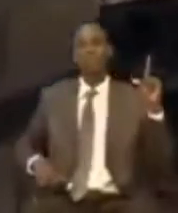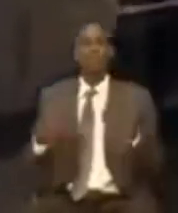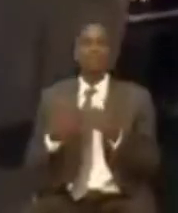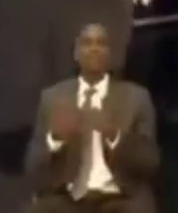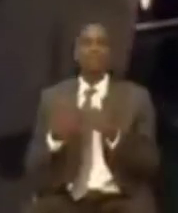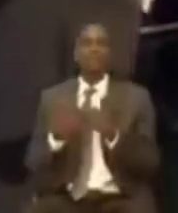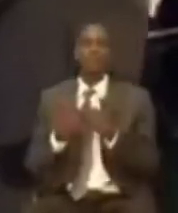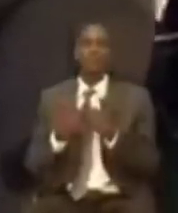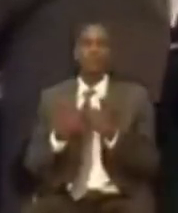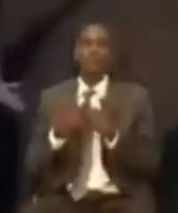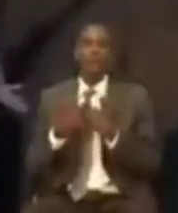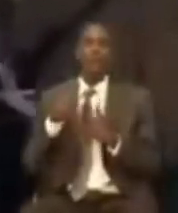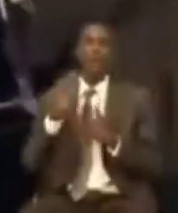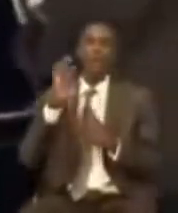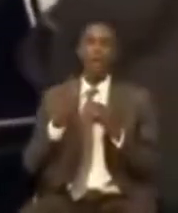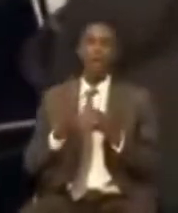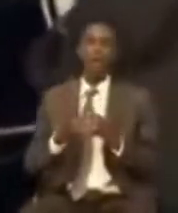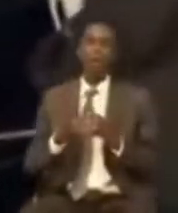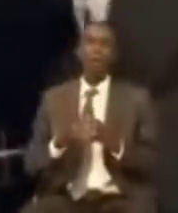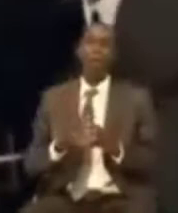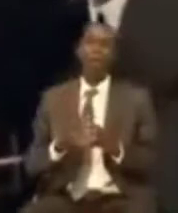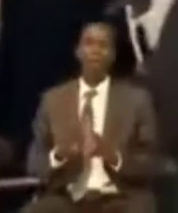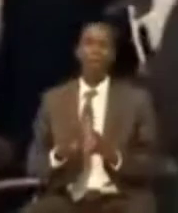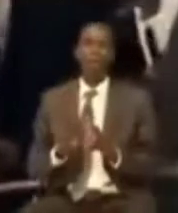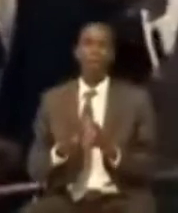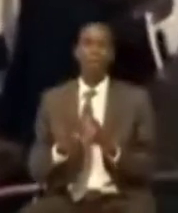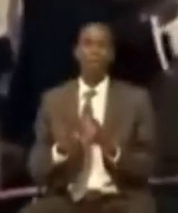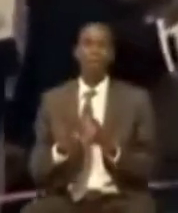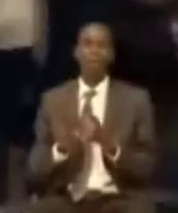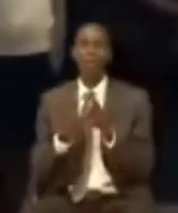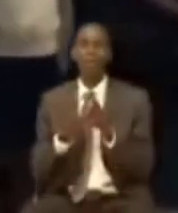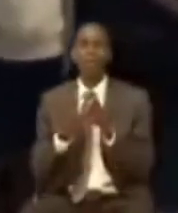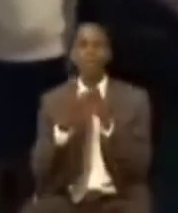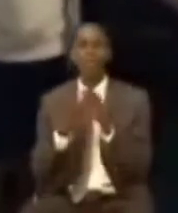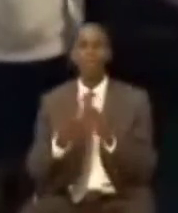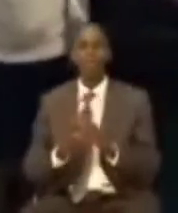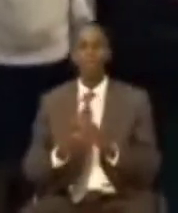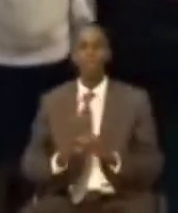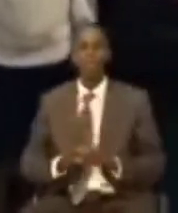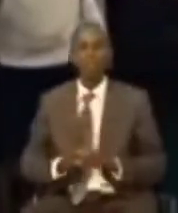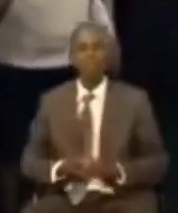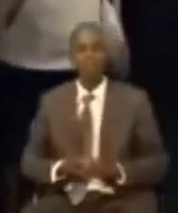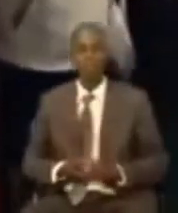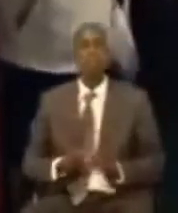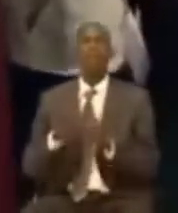Lord. Have your way. Tell him, have your way. Have your way.